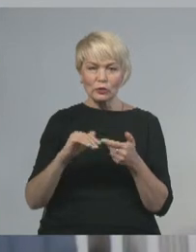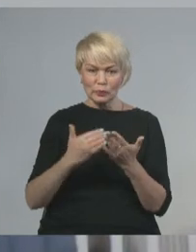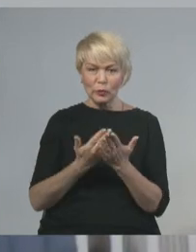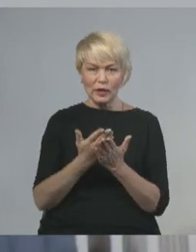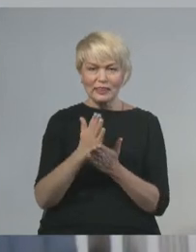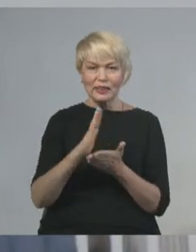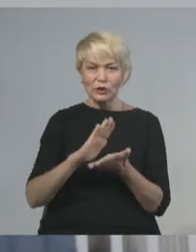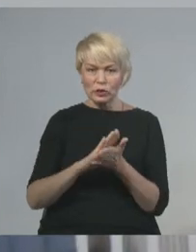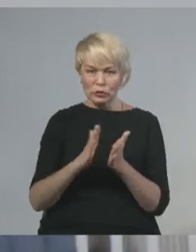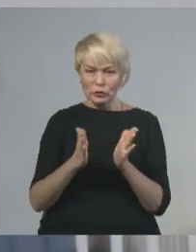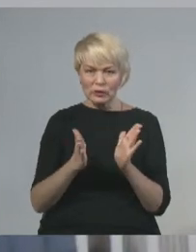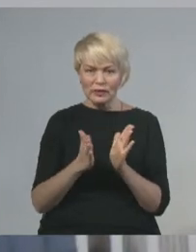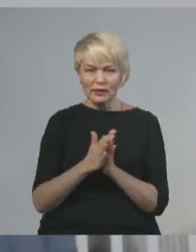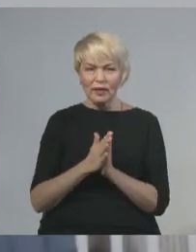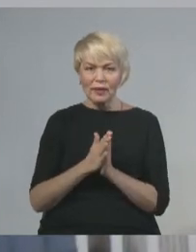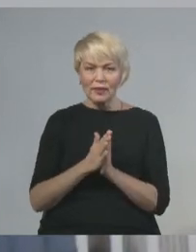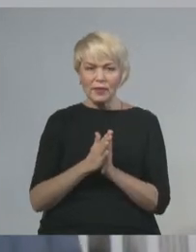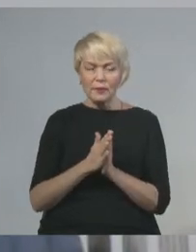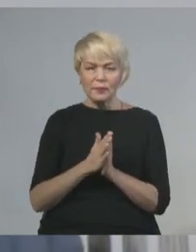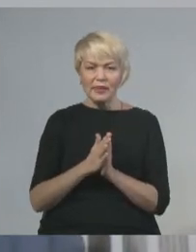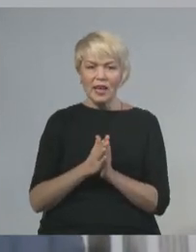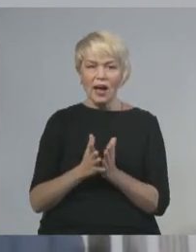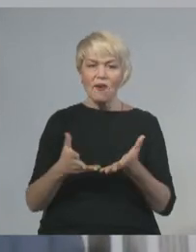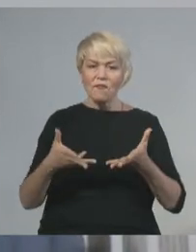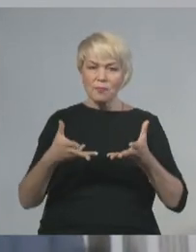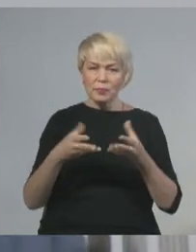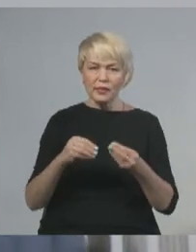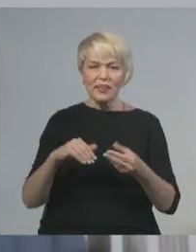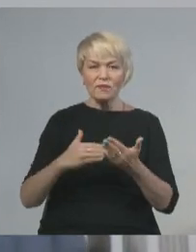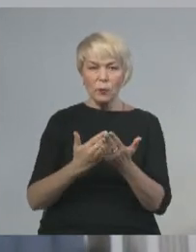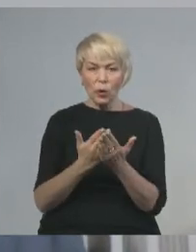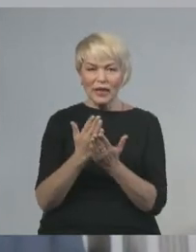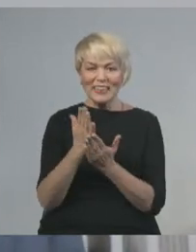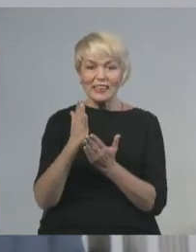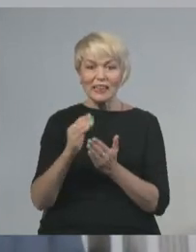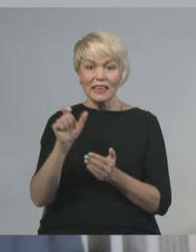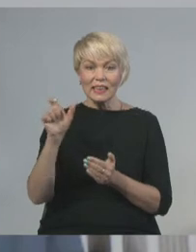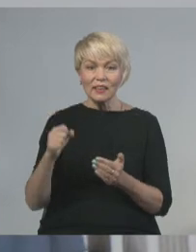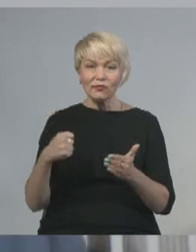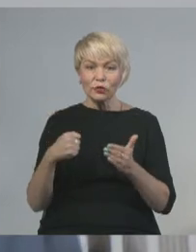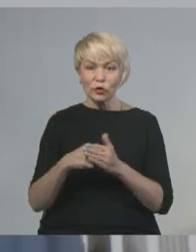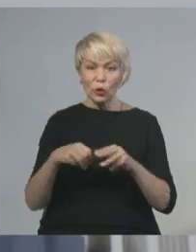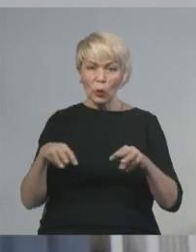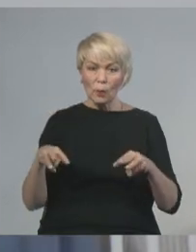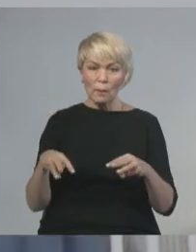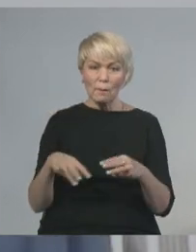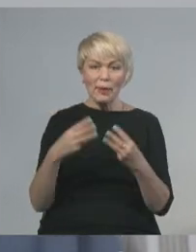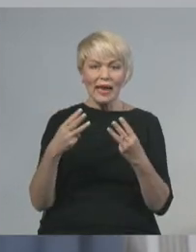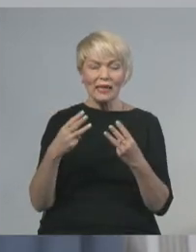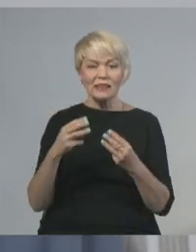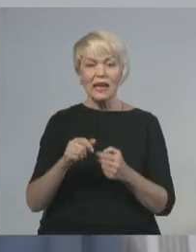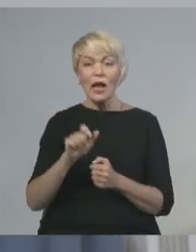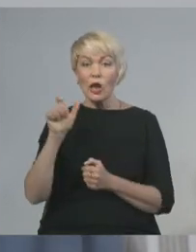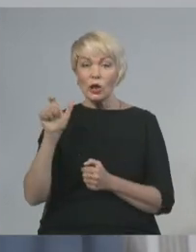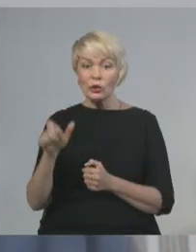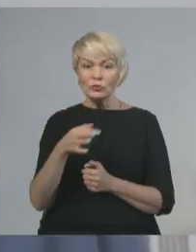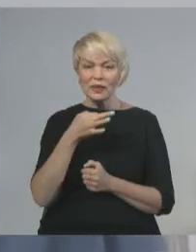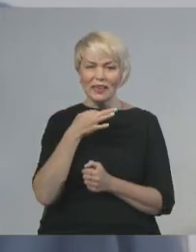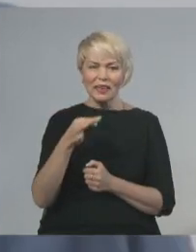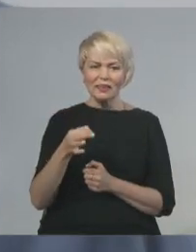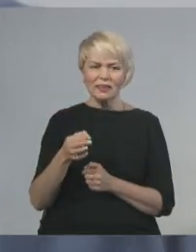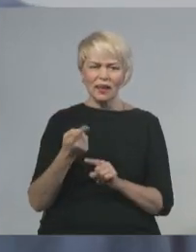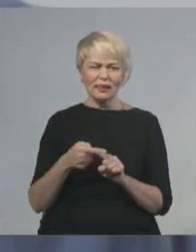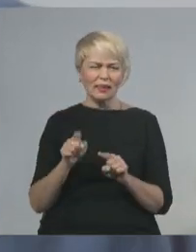was the phase where people were even people within the media were saying oh you know it's not that it's not going to be